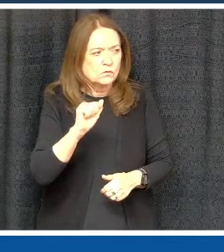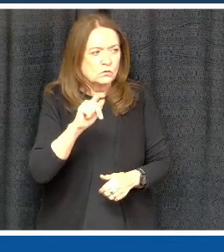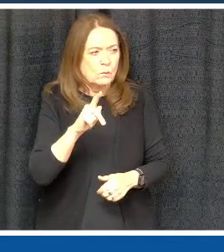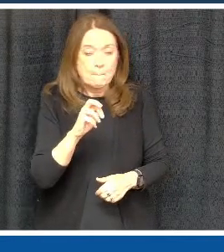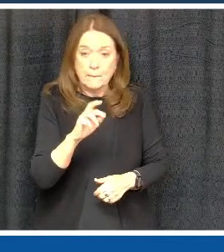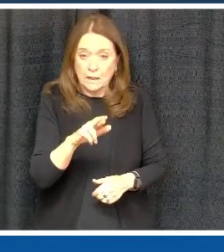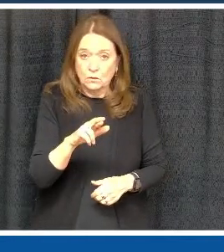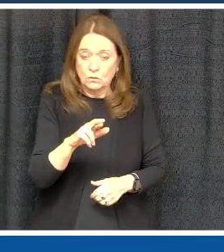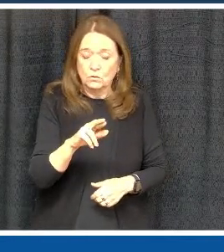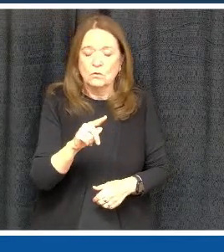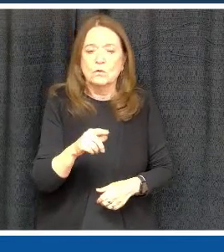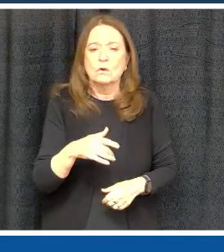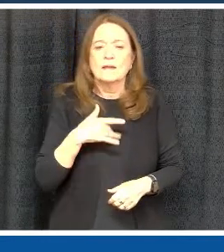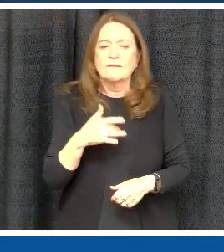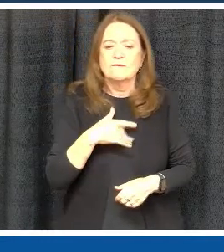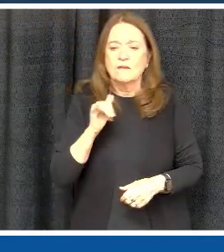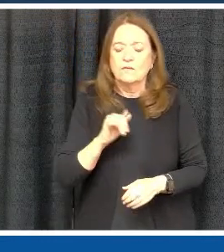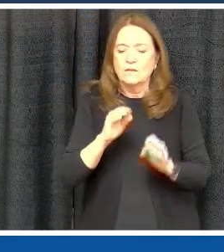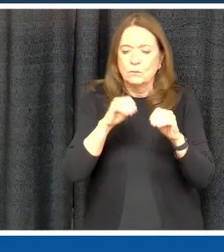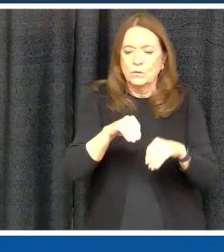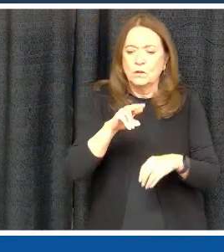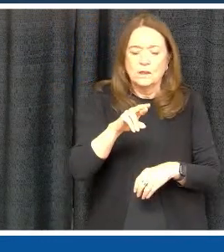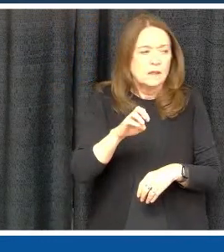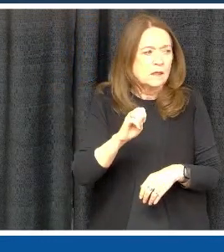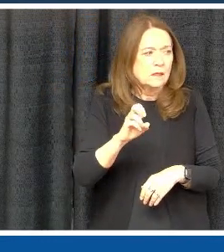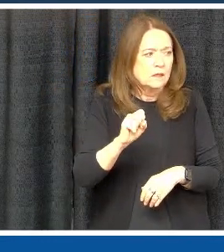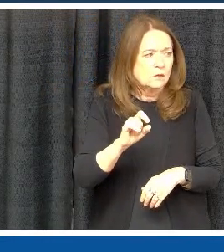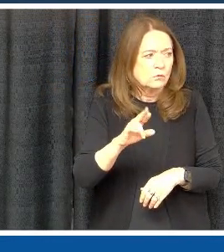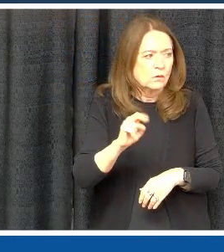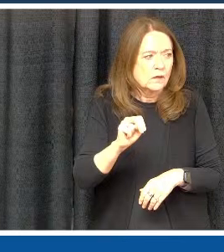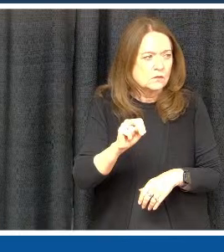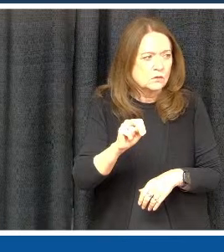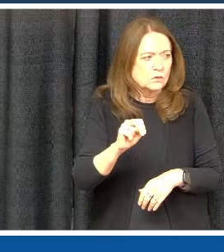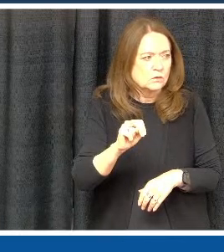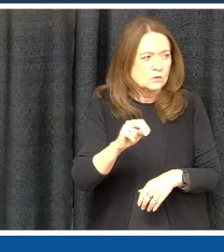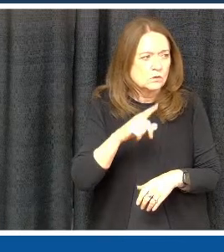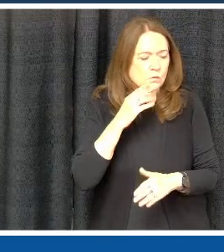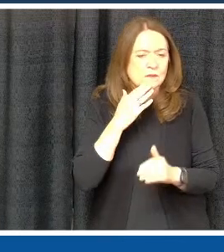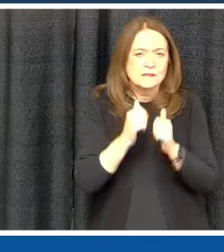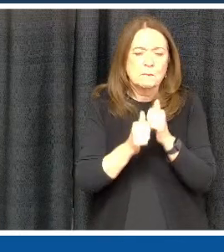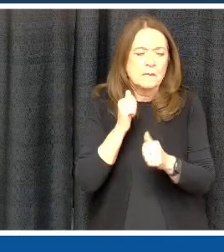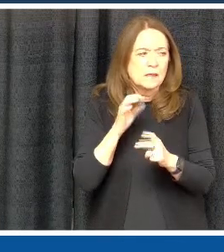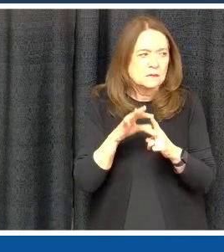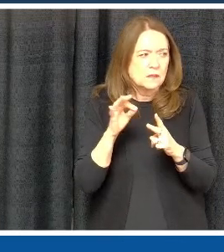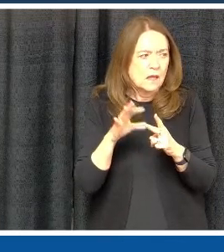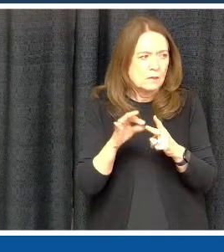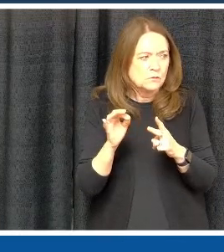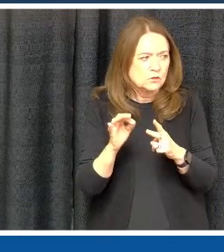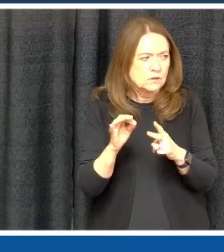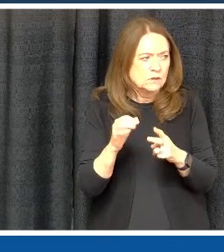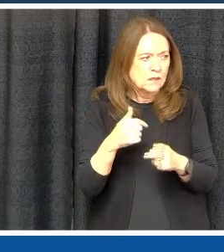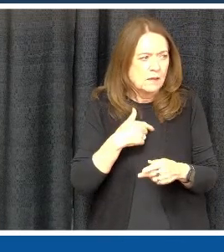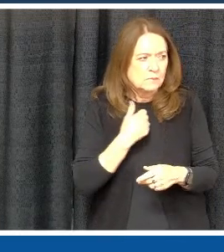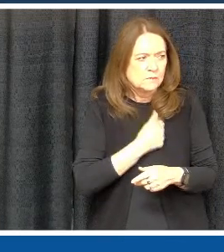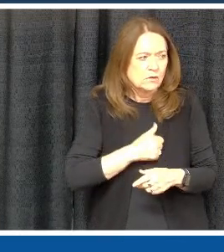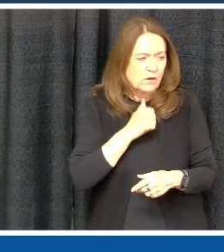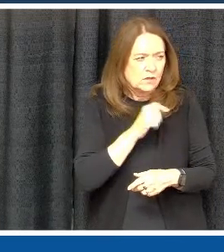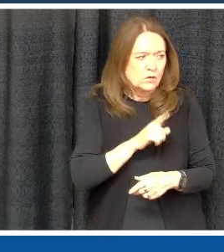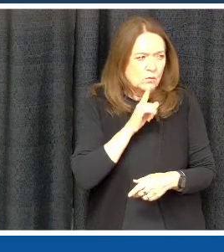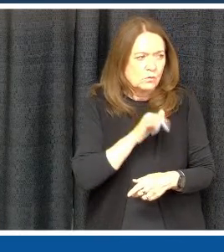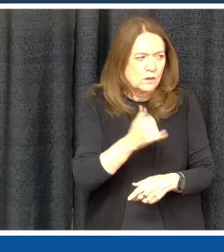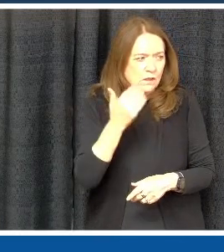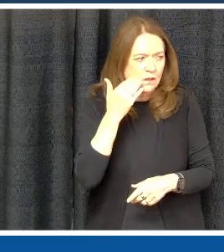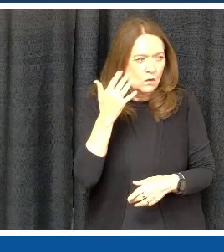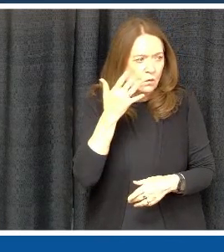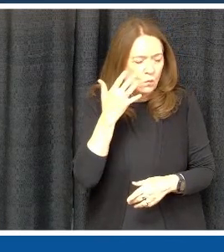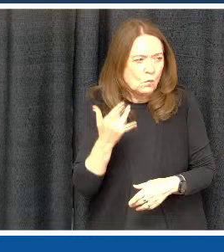that putting it in a resolution was the best option. I'm sorry, I don't really know